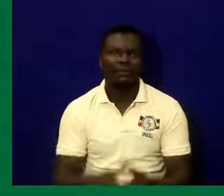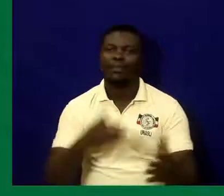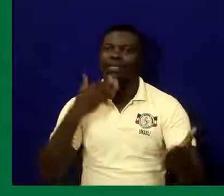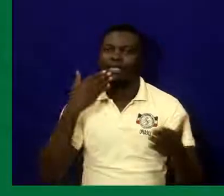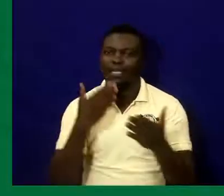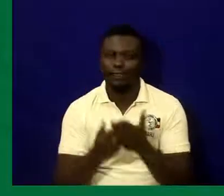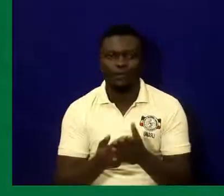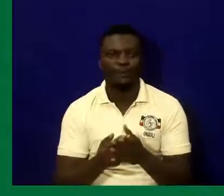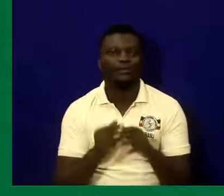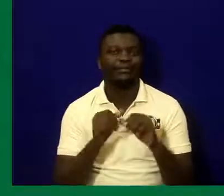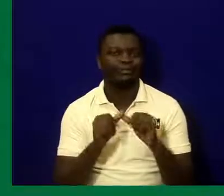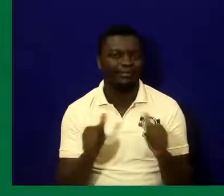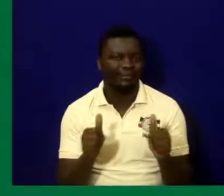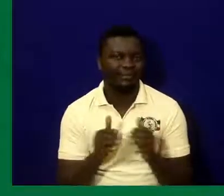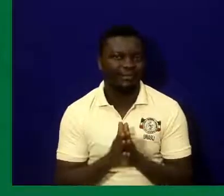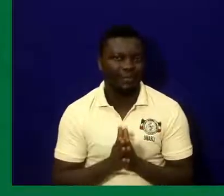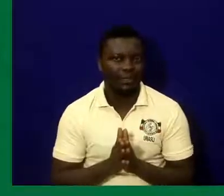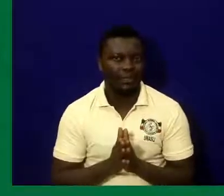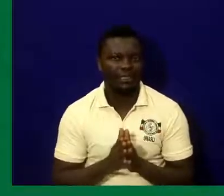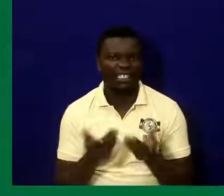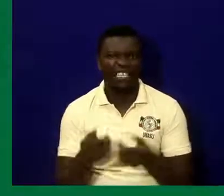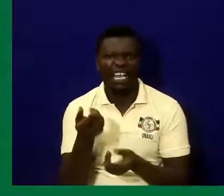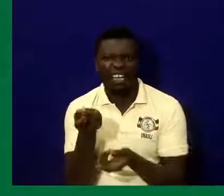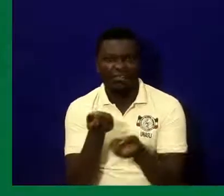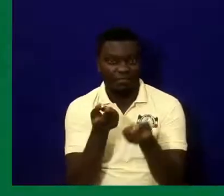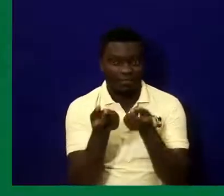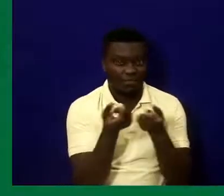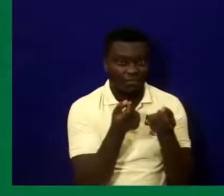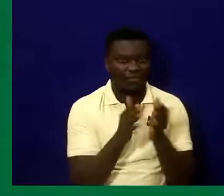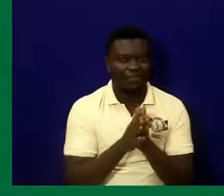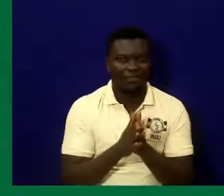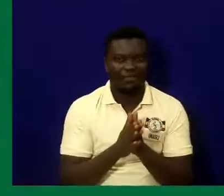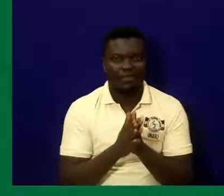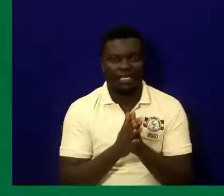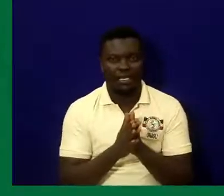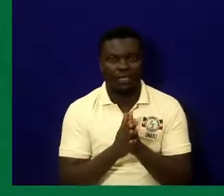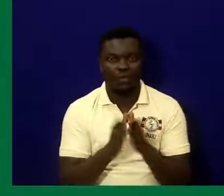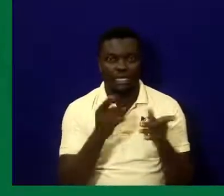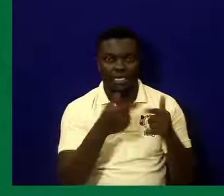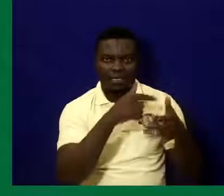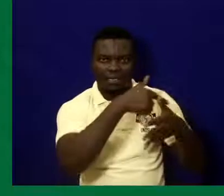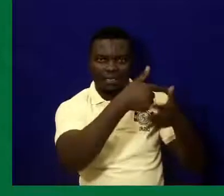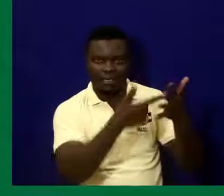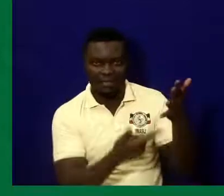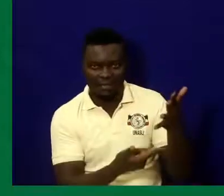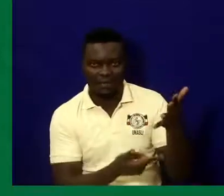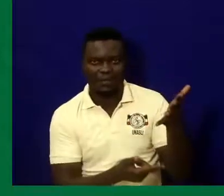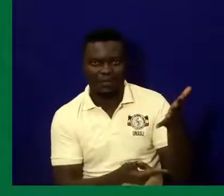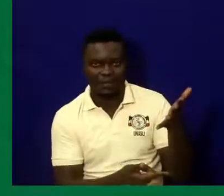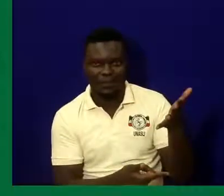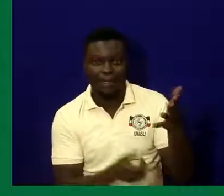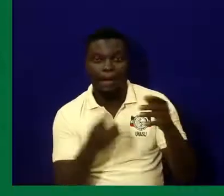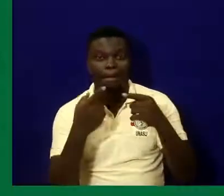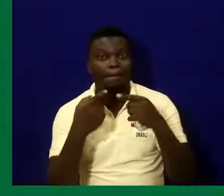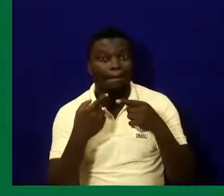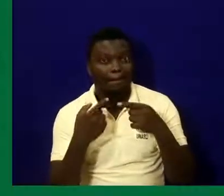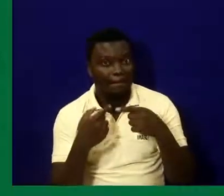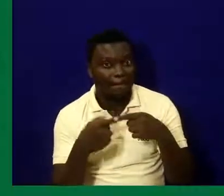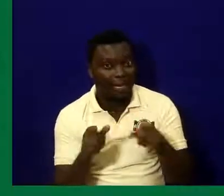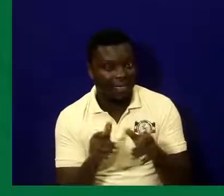Very good. These are just a few of the elements,